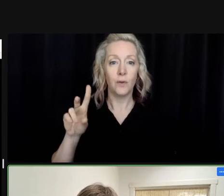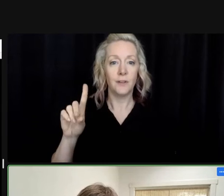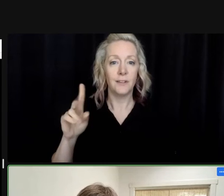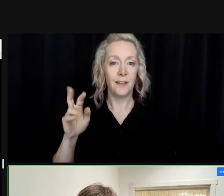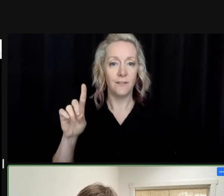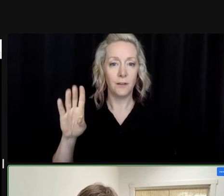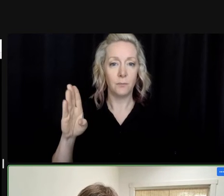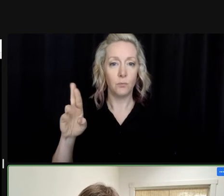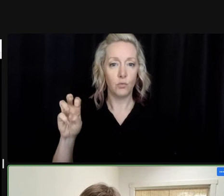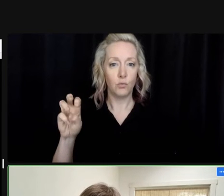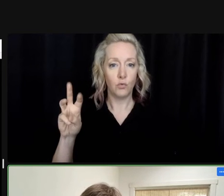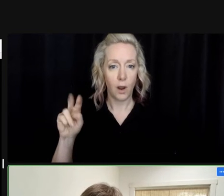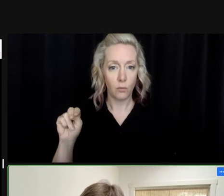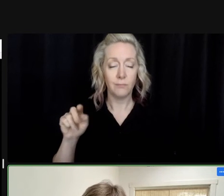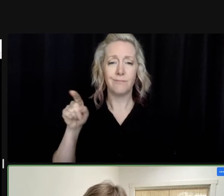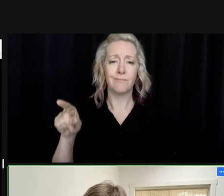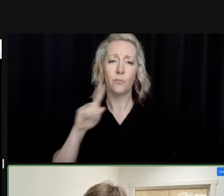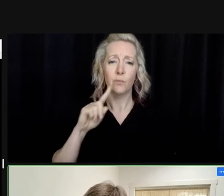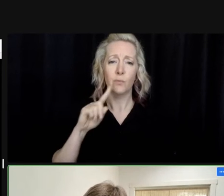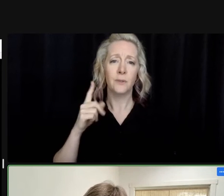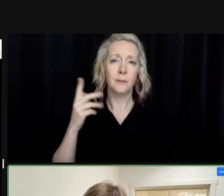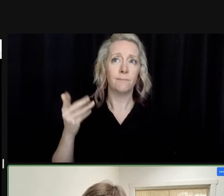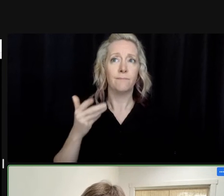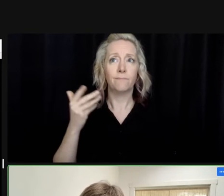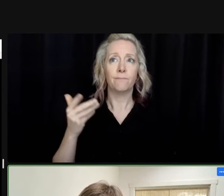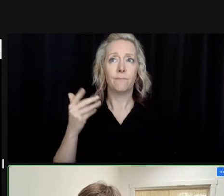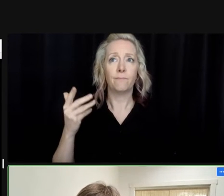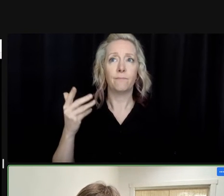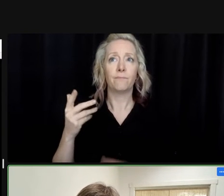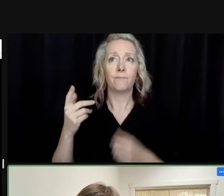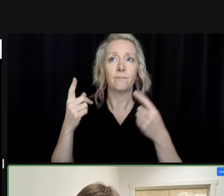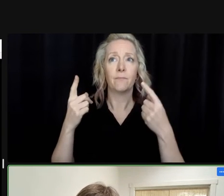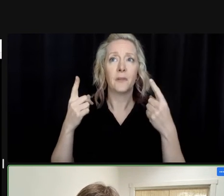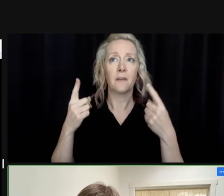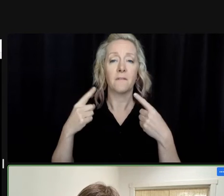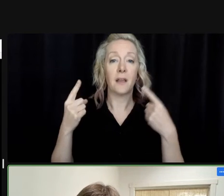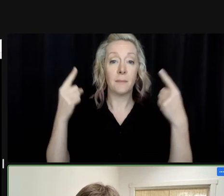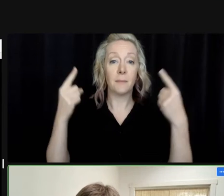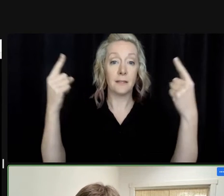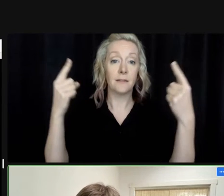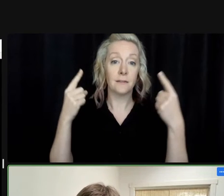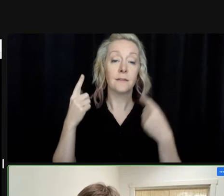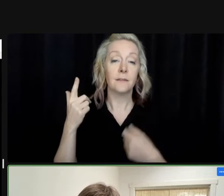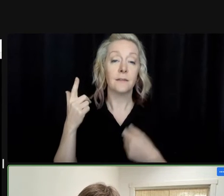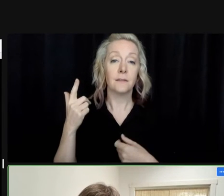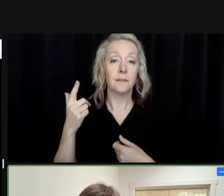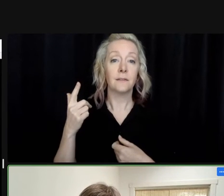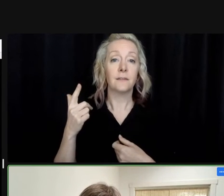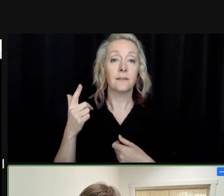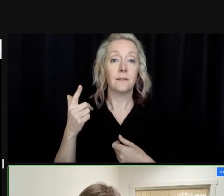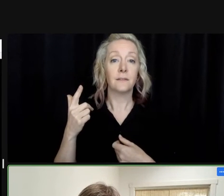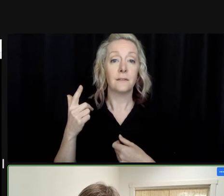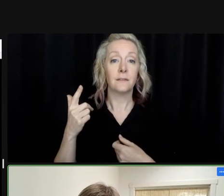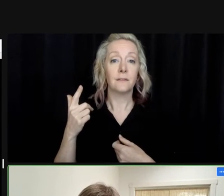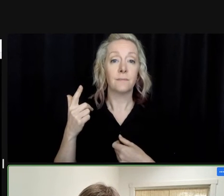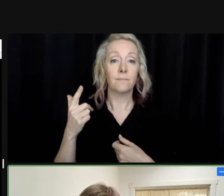is a person who really kind of, Maurice and I had talked about this a lot with this idea